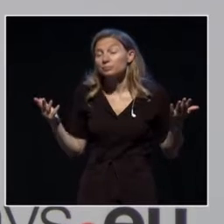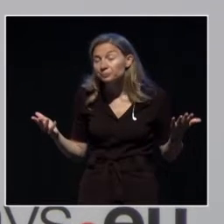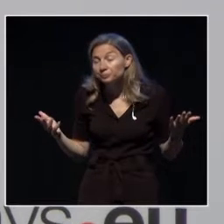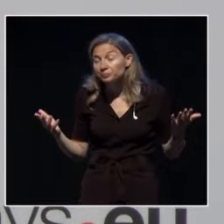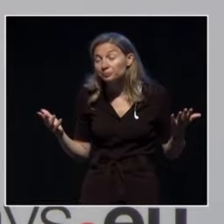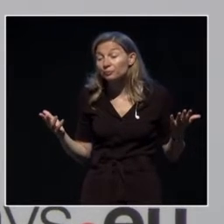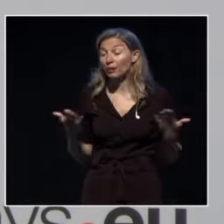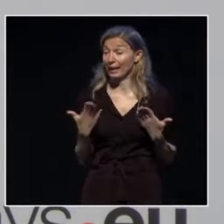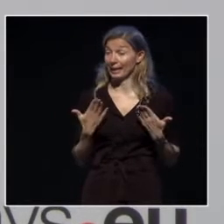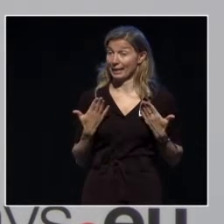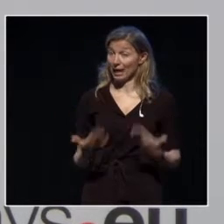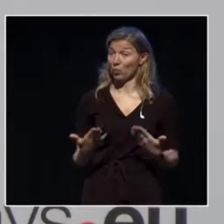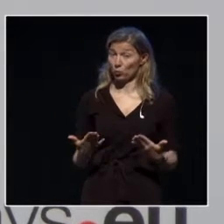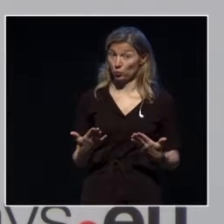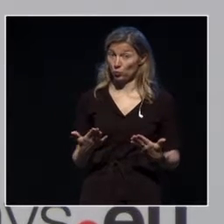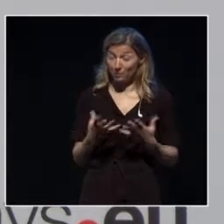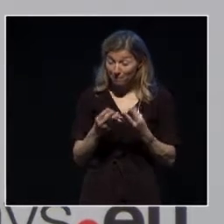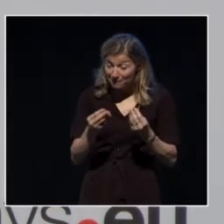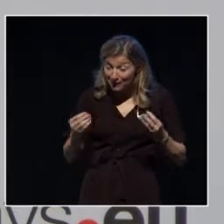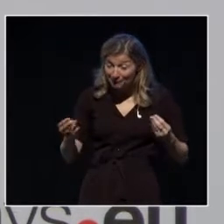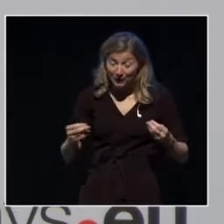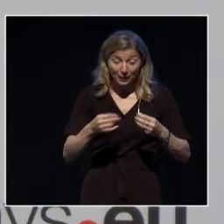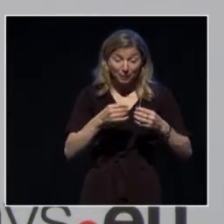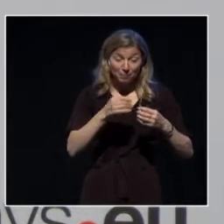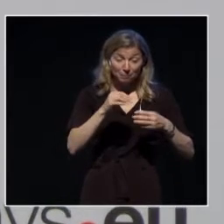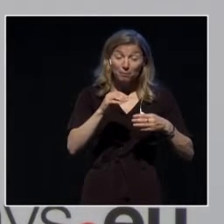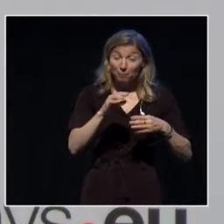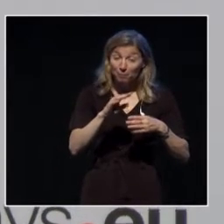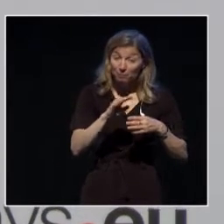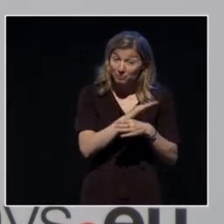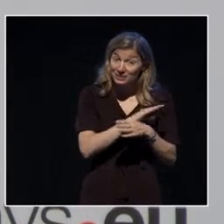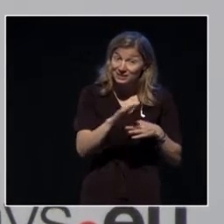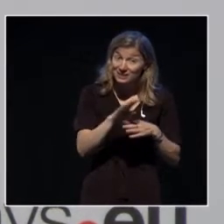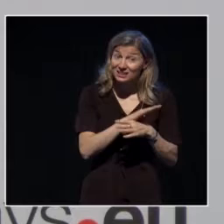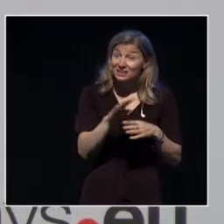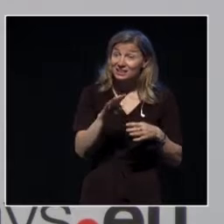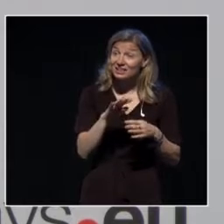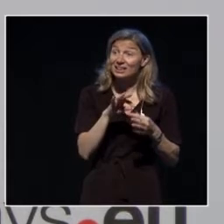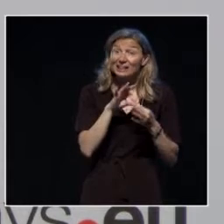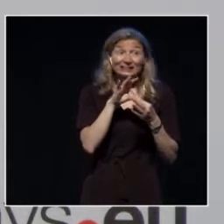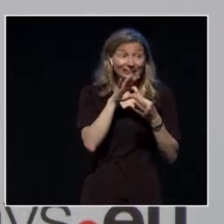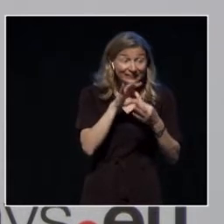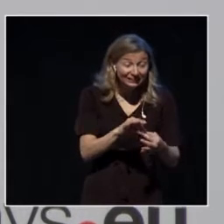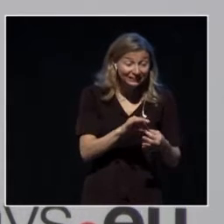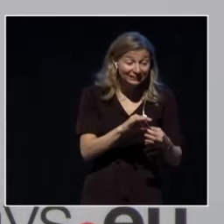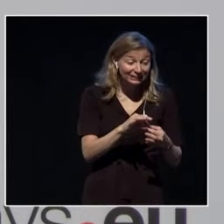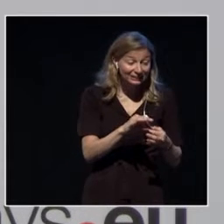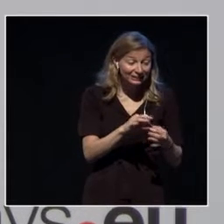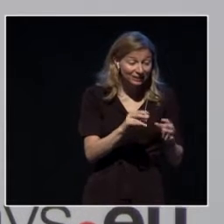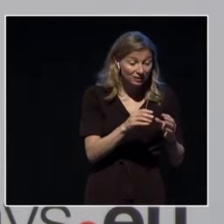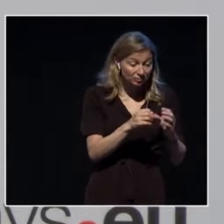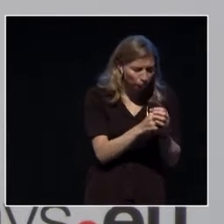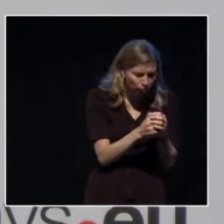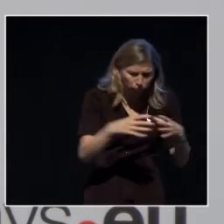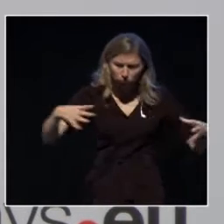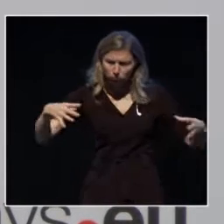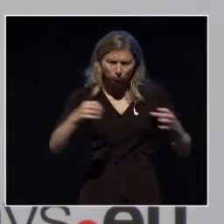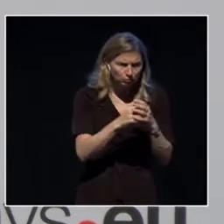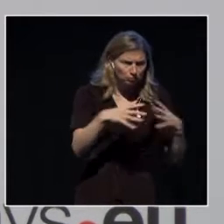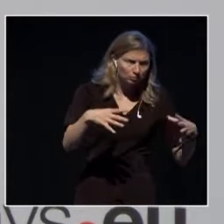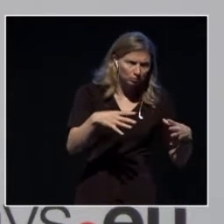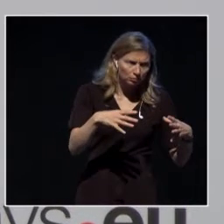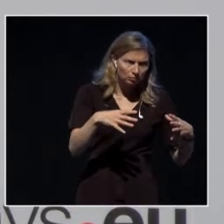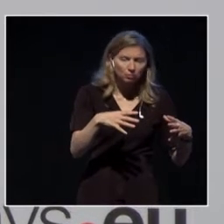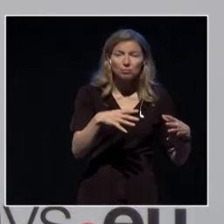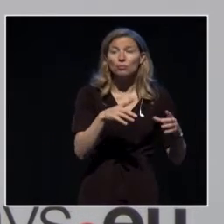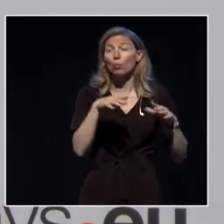firms thrive or not thrive depends not only on their size and their sector, but on the broader policy